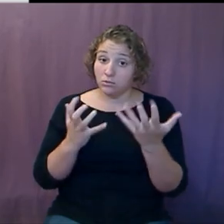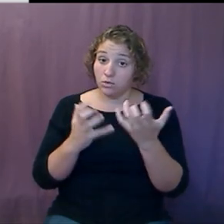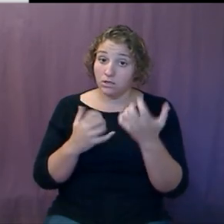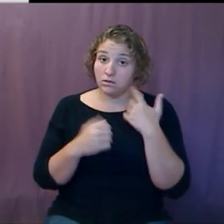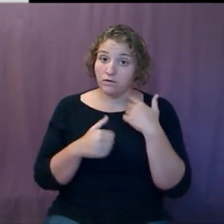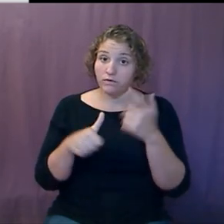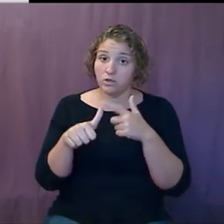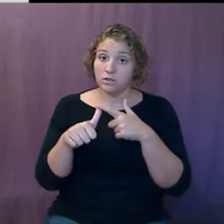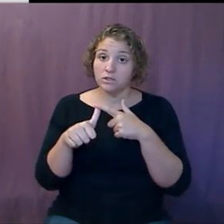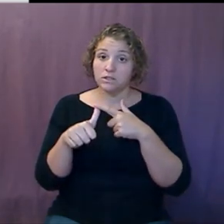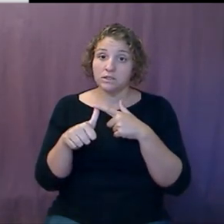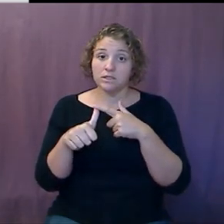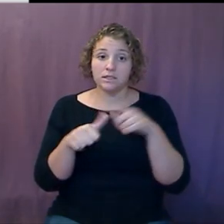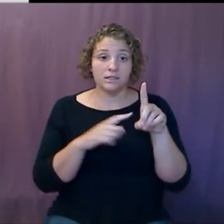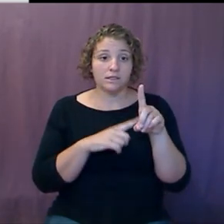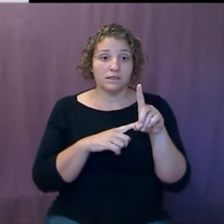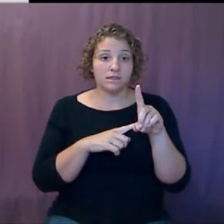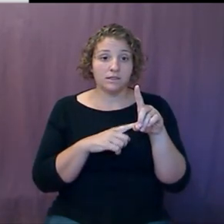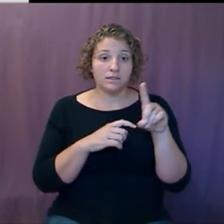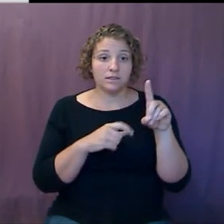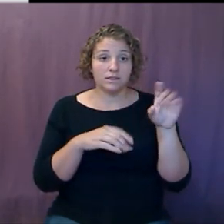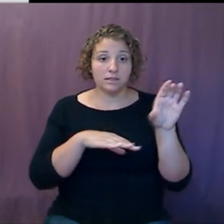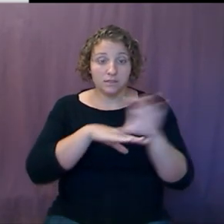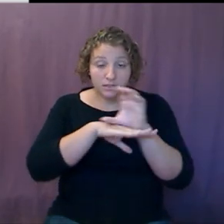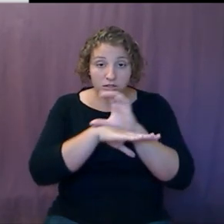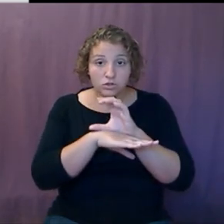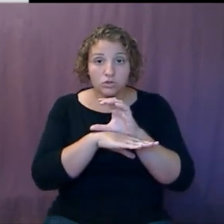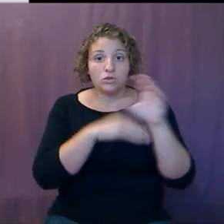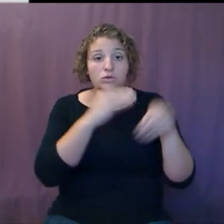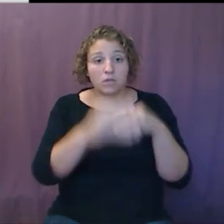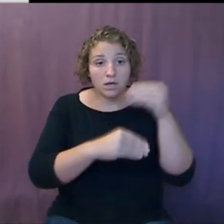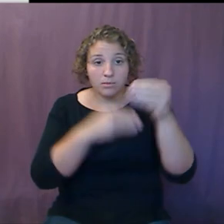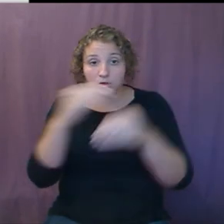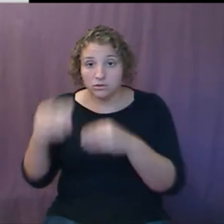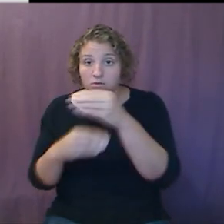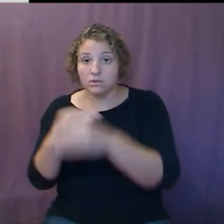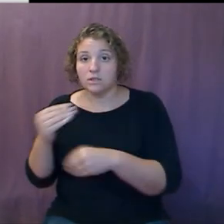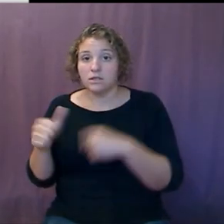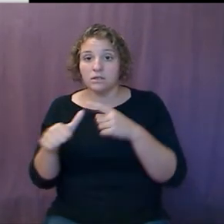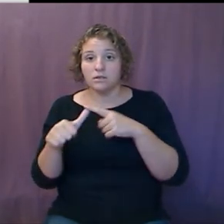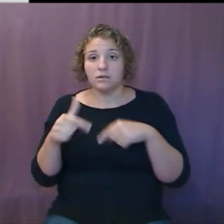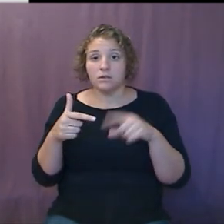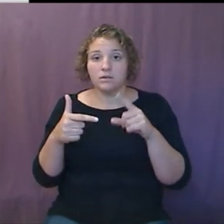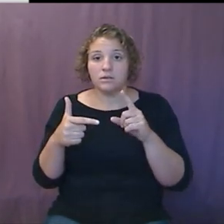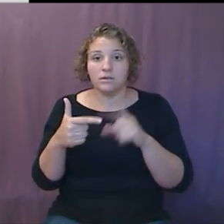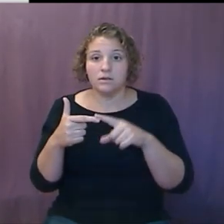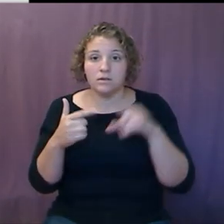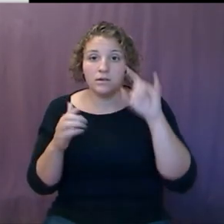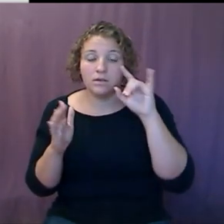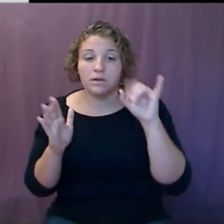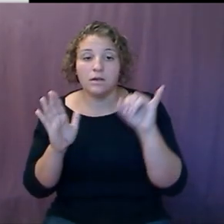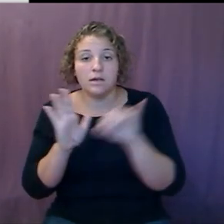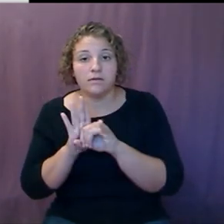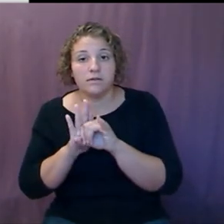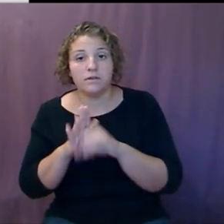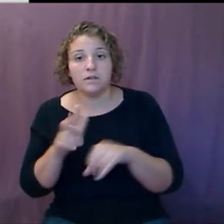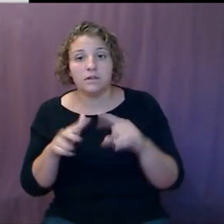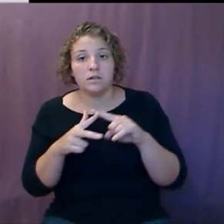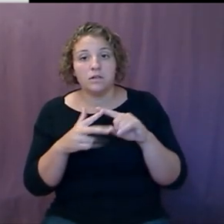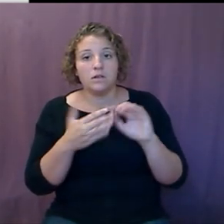commerce secondly authentication whether you're working for the military or getting into your job or perhaps even your home or your car social